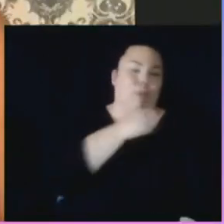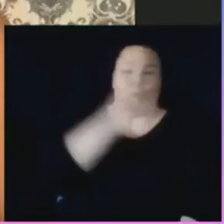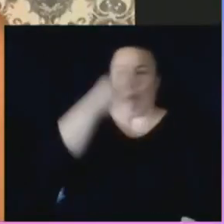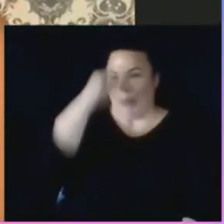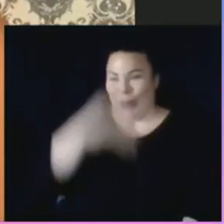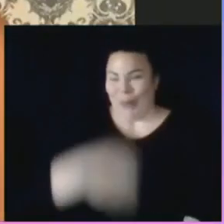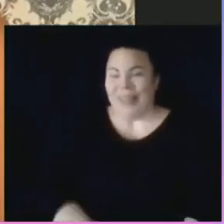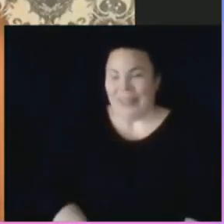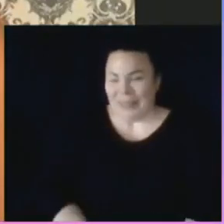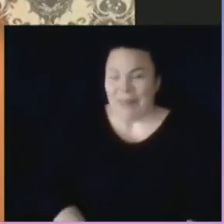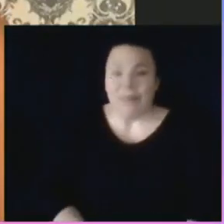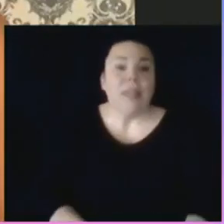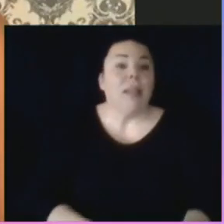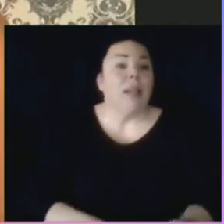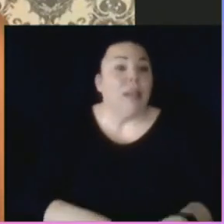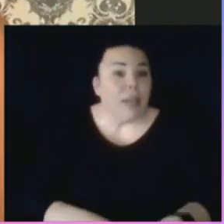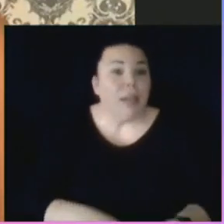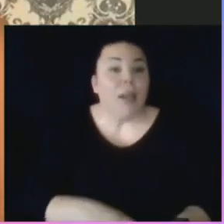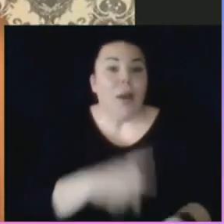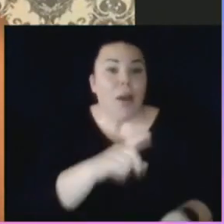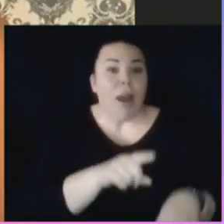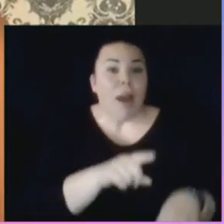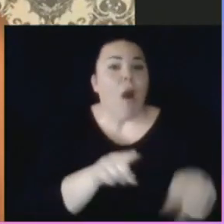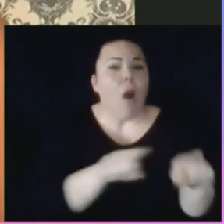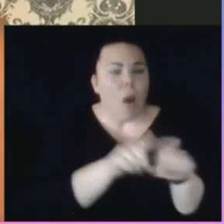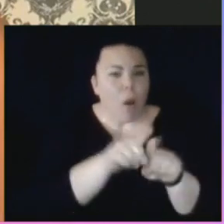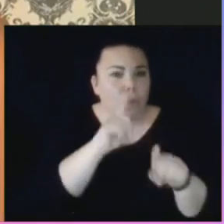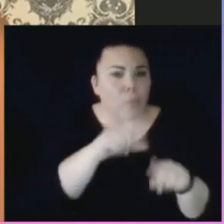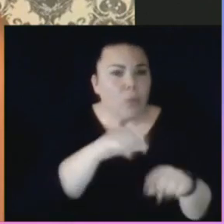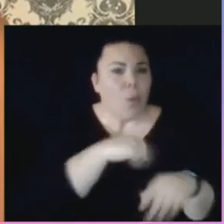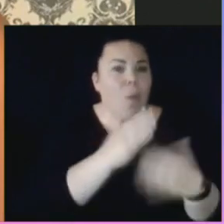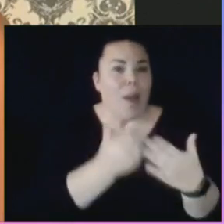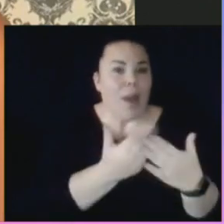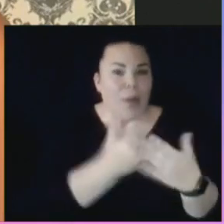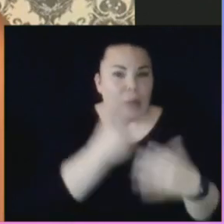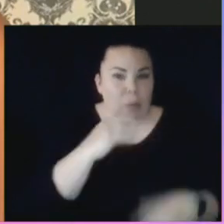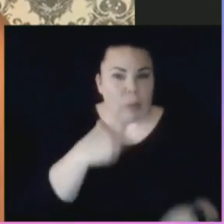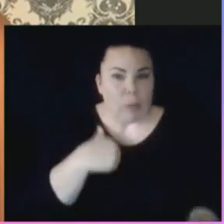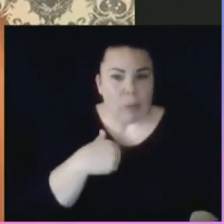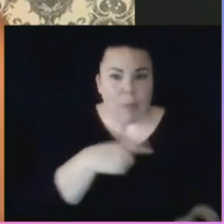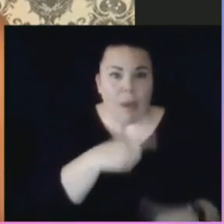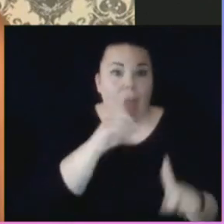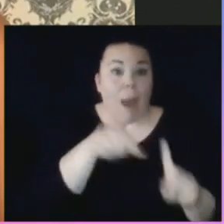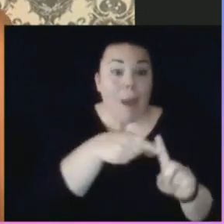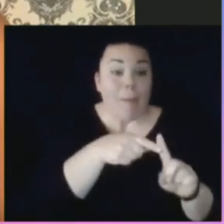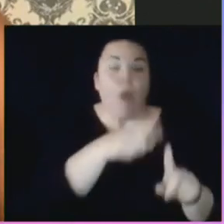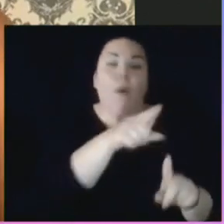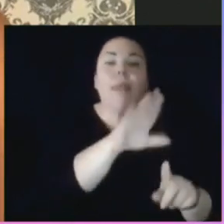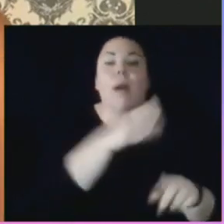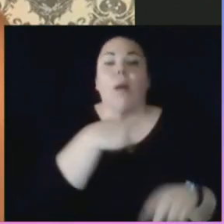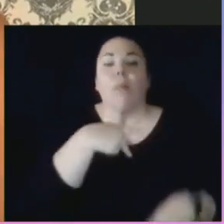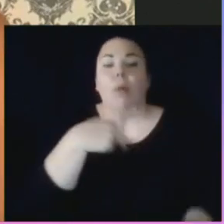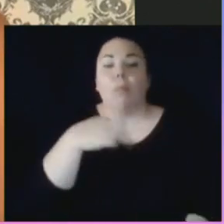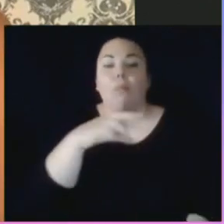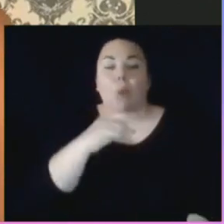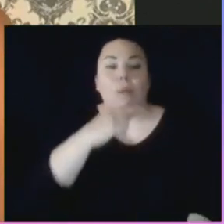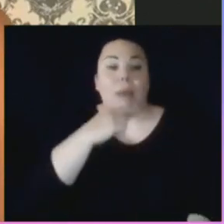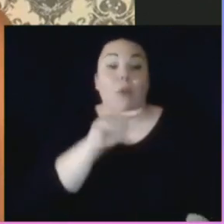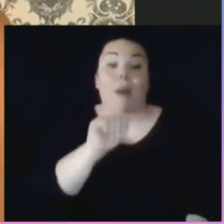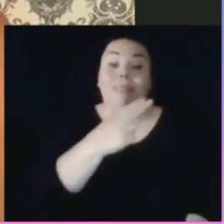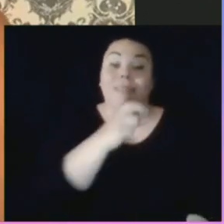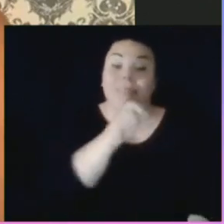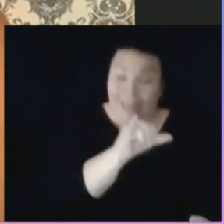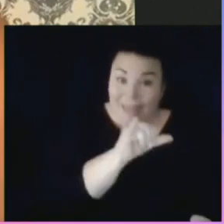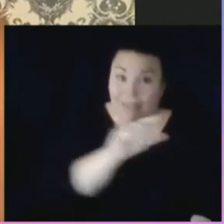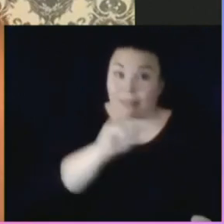It's also important for us to underscore and remember that Alok's pronouns are they and them, which is something that they unravel in part in